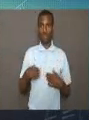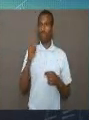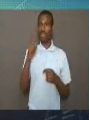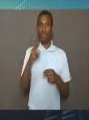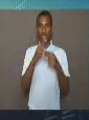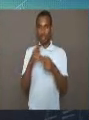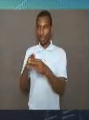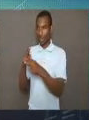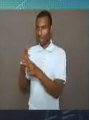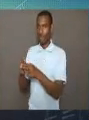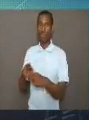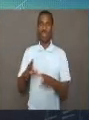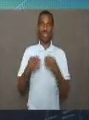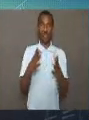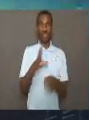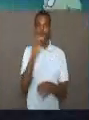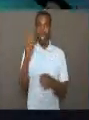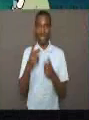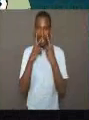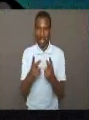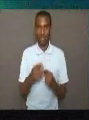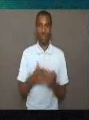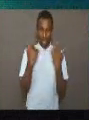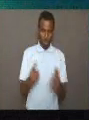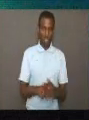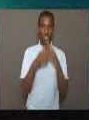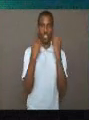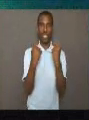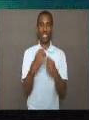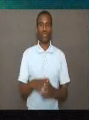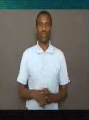indicators. You may begin.